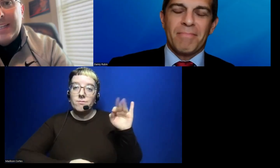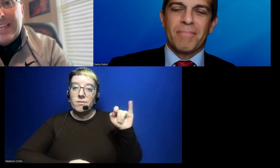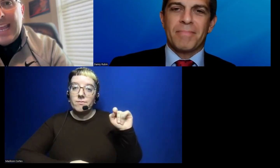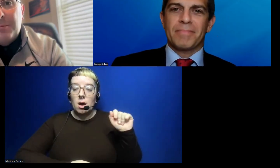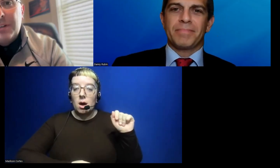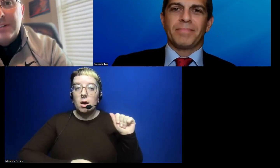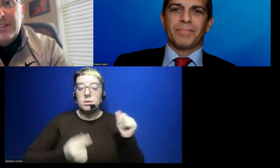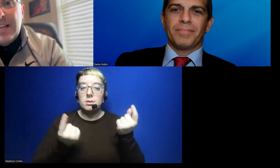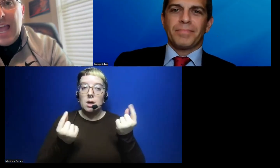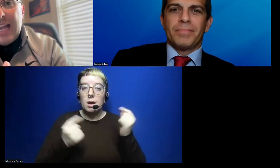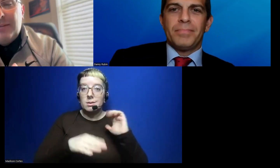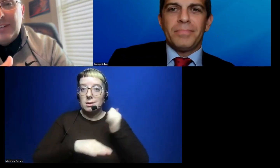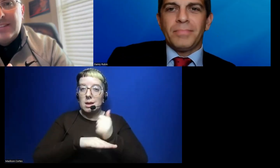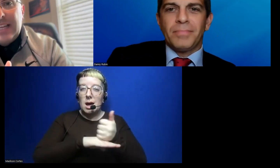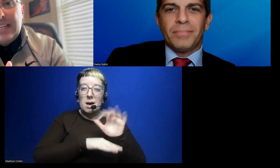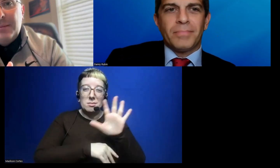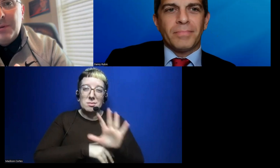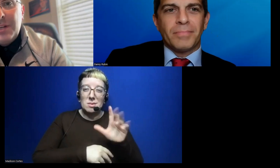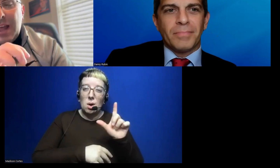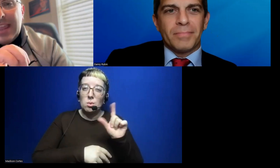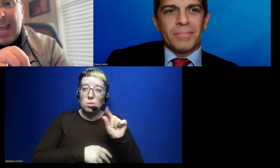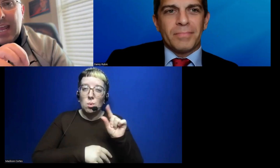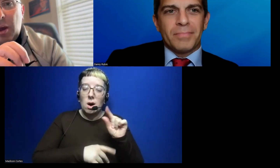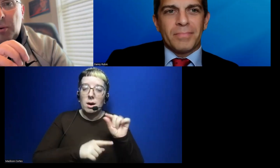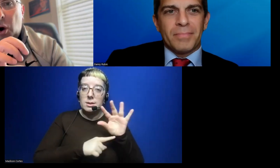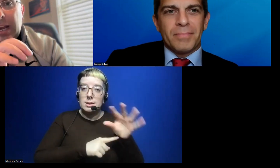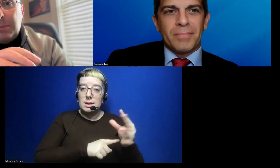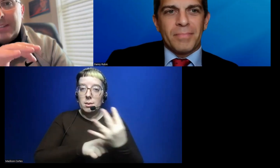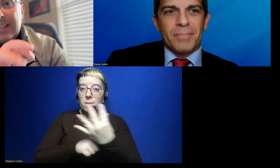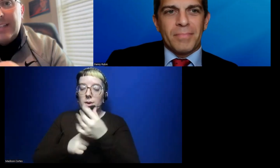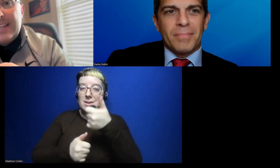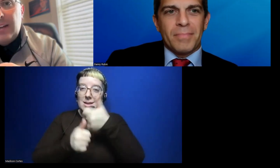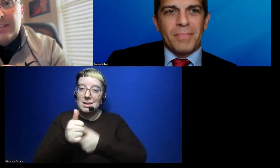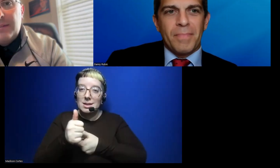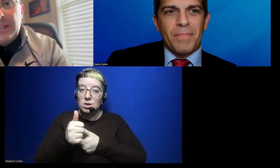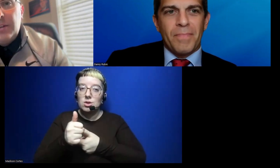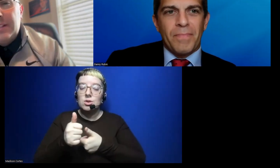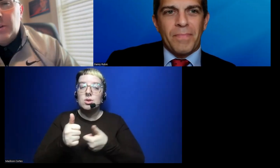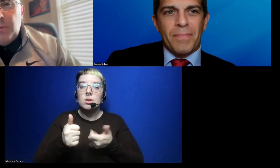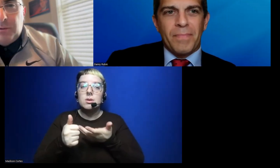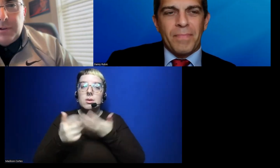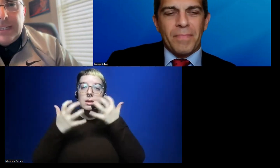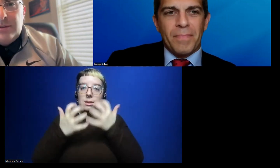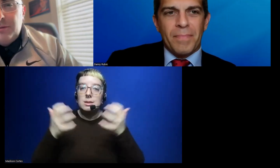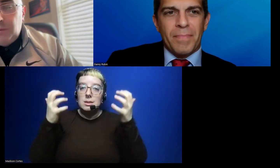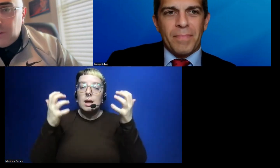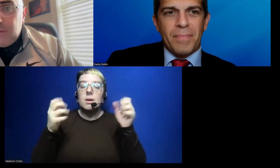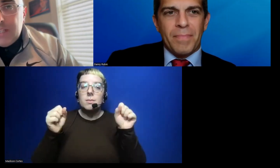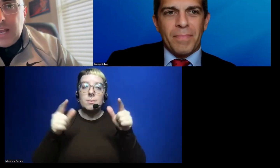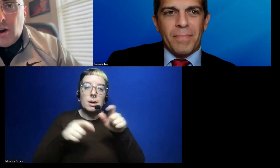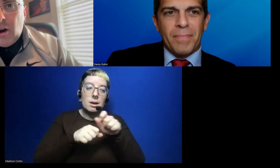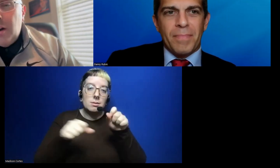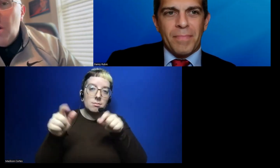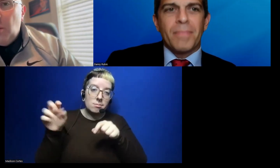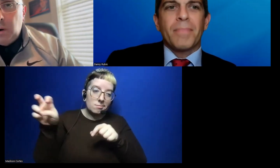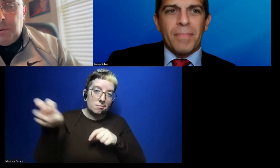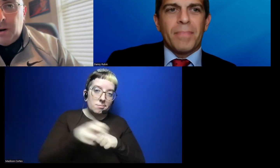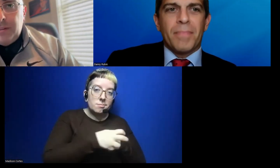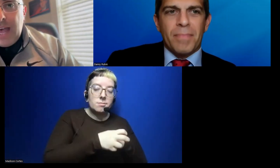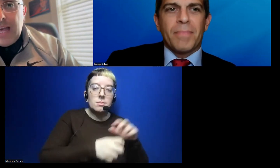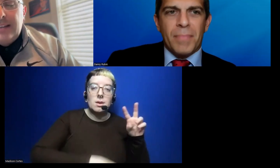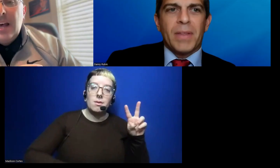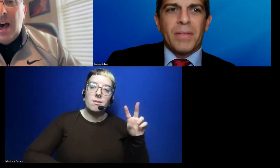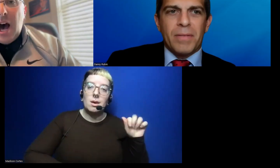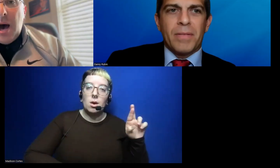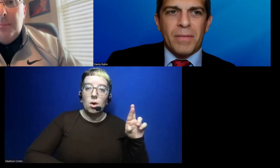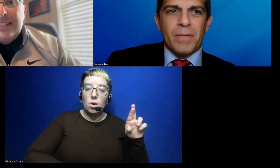about 20 cameras at every stadium. They are able to send it down to the field to the referees. So if you've heard of VAR, we're part